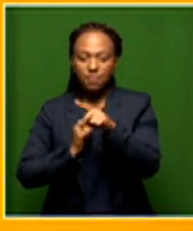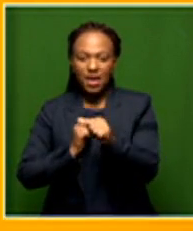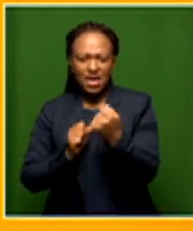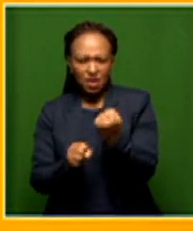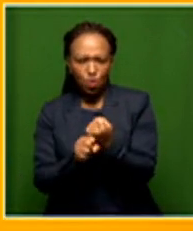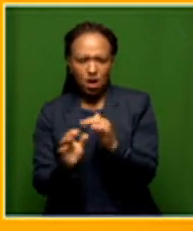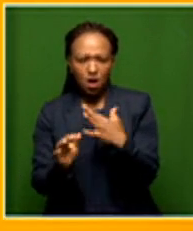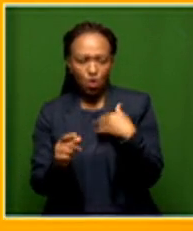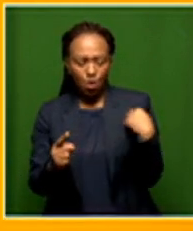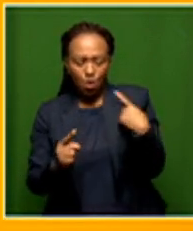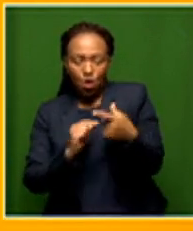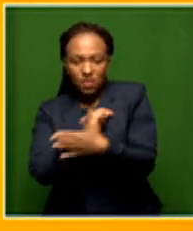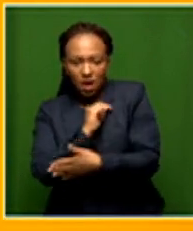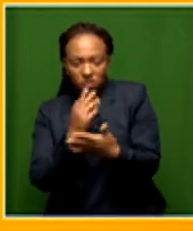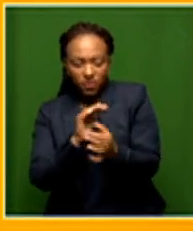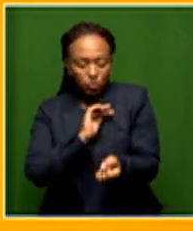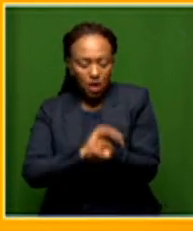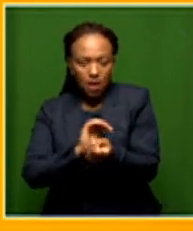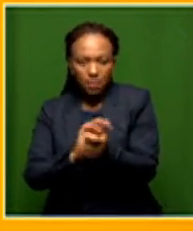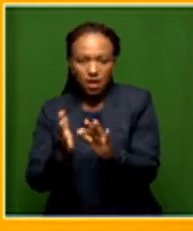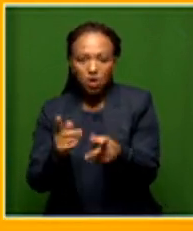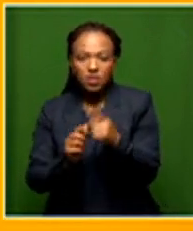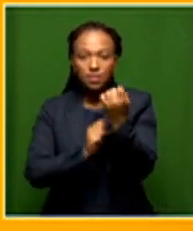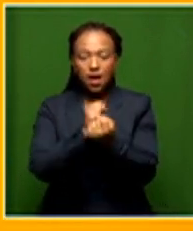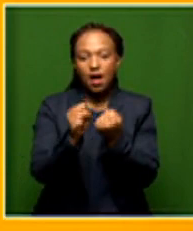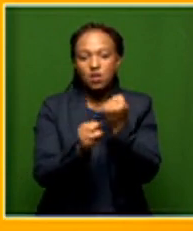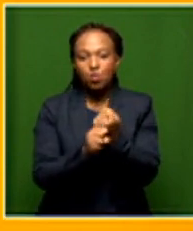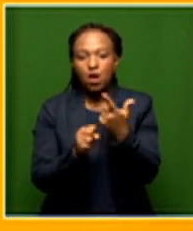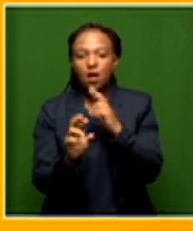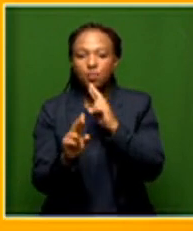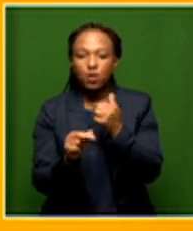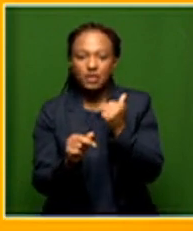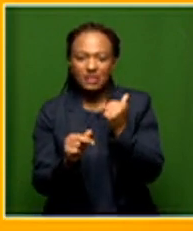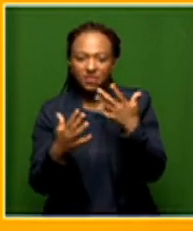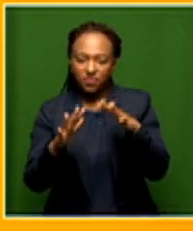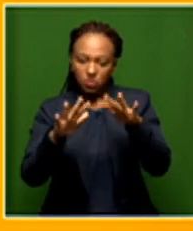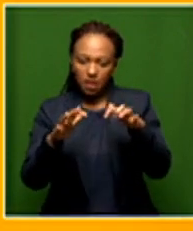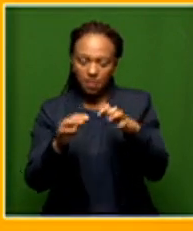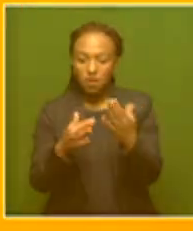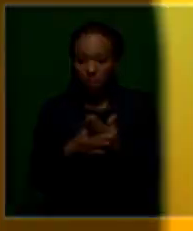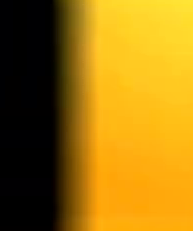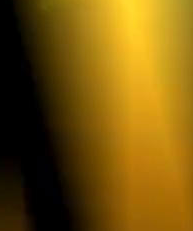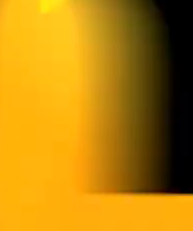current activities in the country, as well as presenting its annual report in Parliament yesterday. We'll see you after the break.